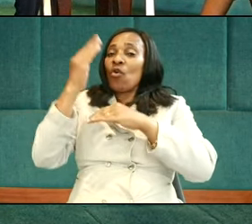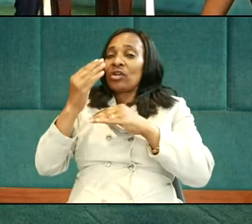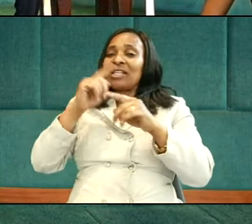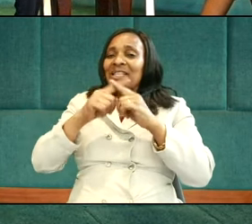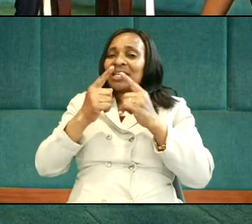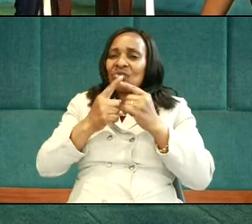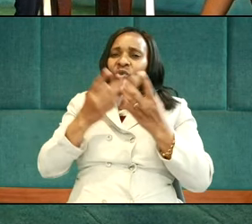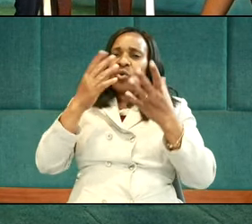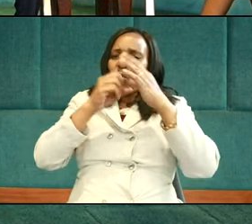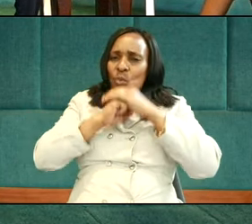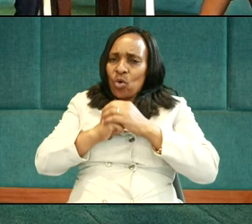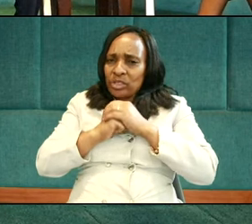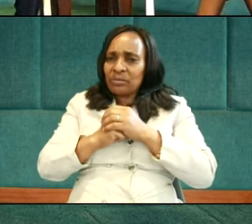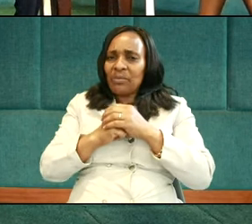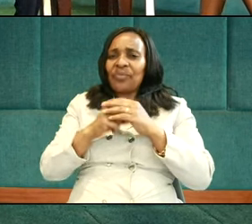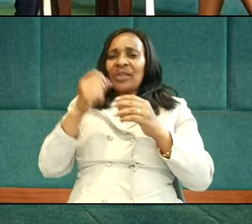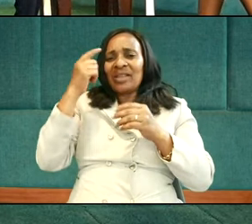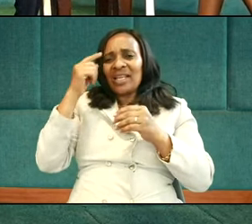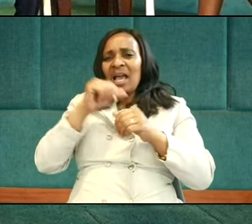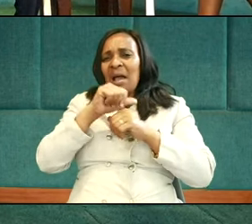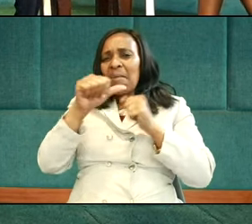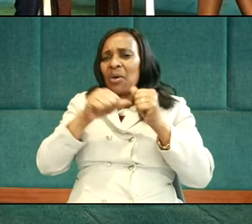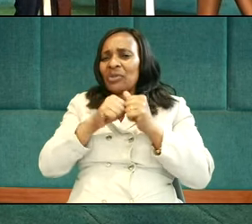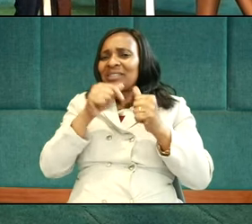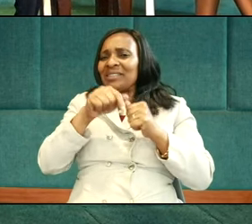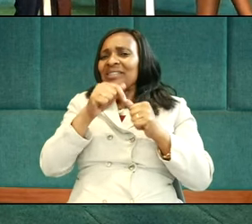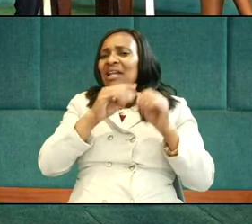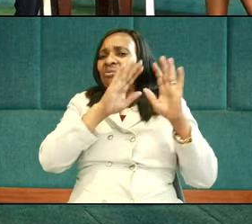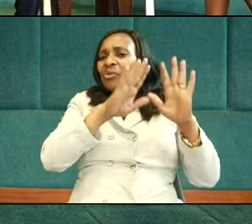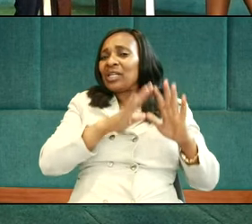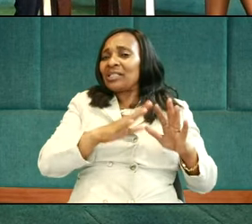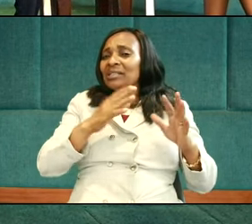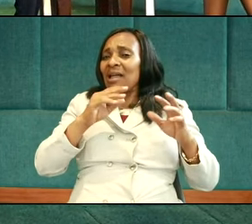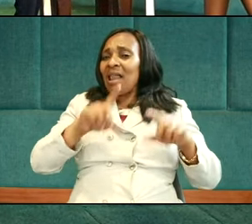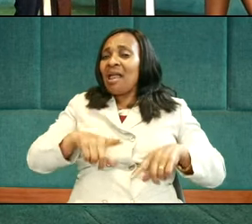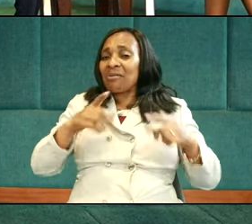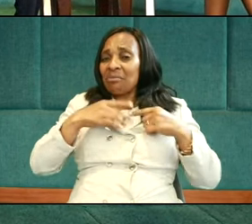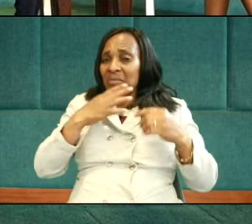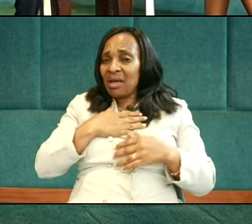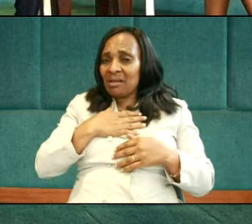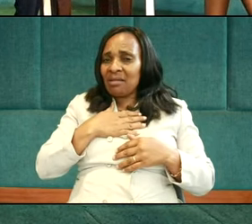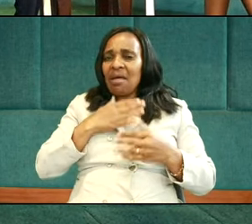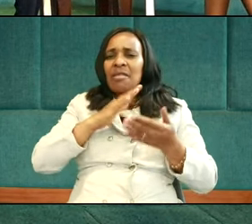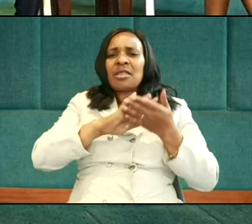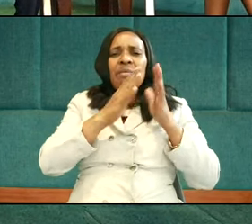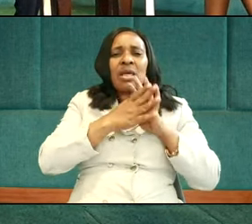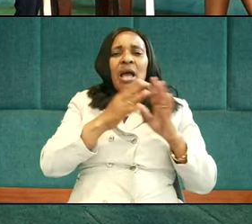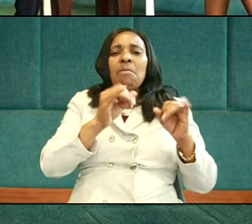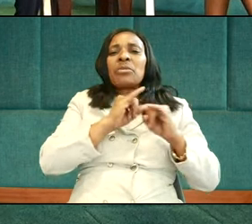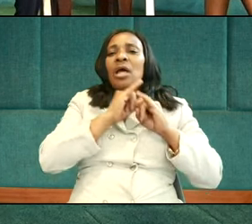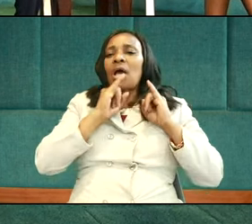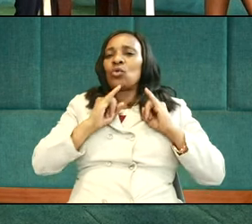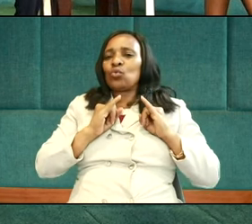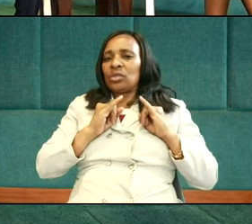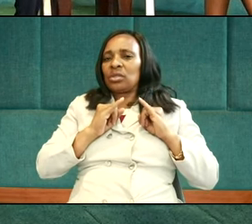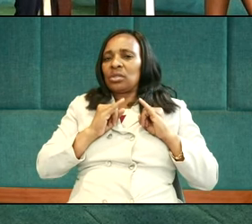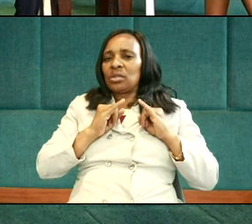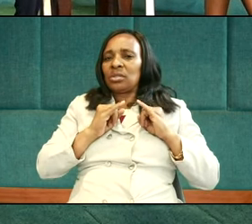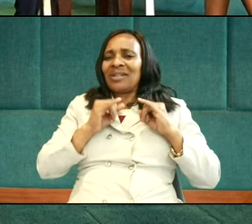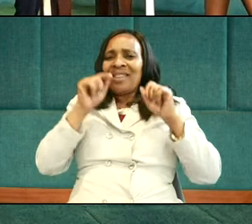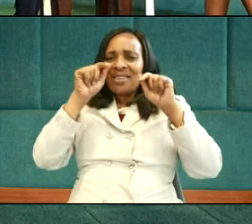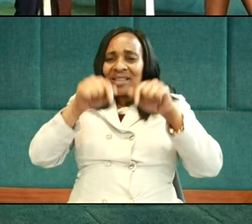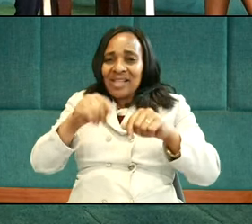we think about them as the sole important things in our lives, then they become idols. So these are good